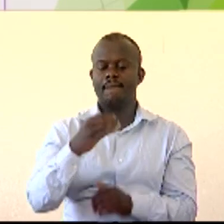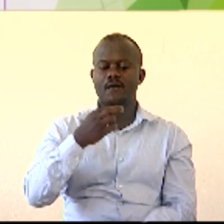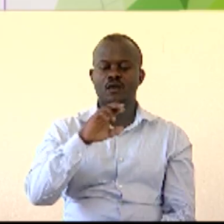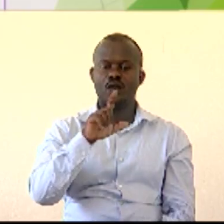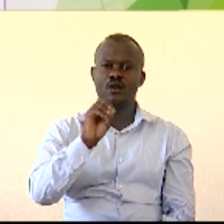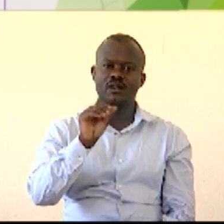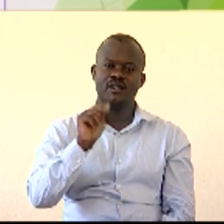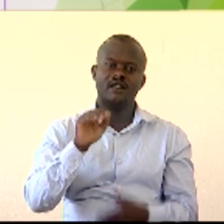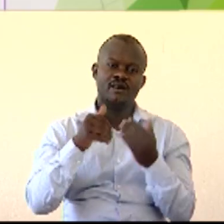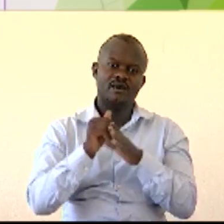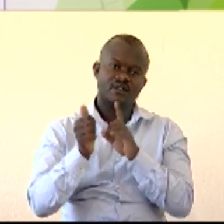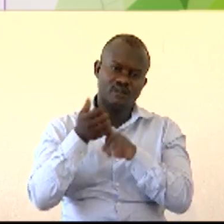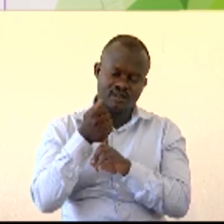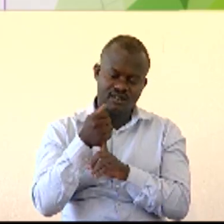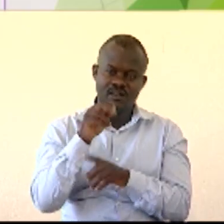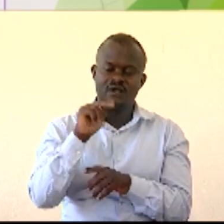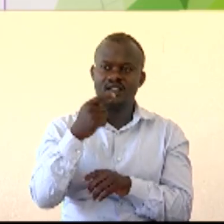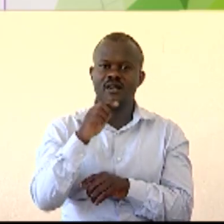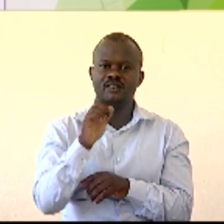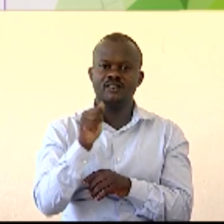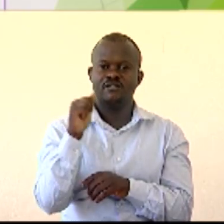Chlorine carry negative 1.